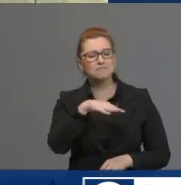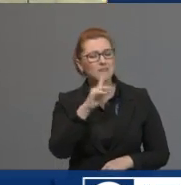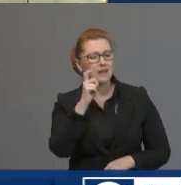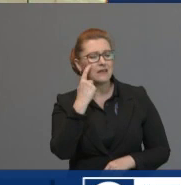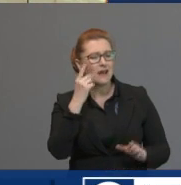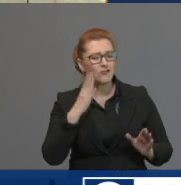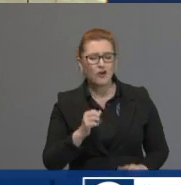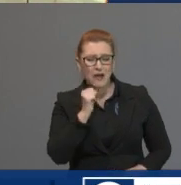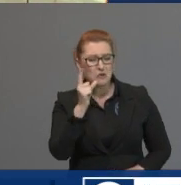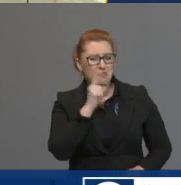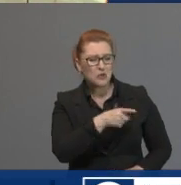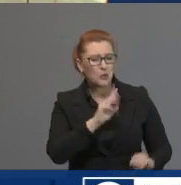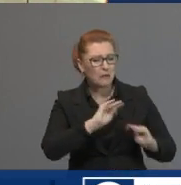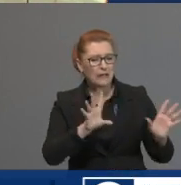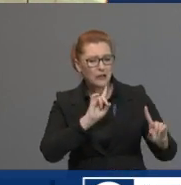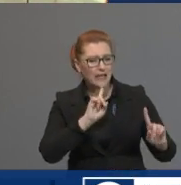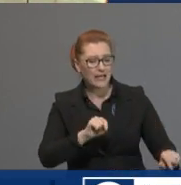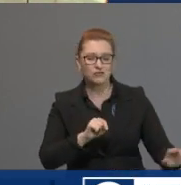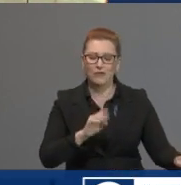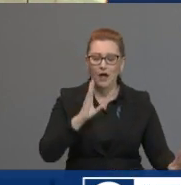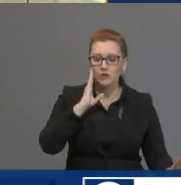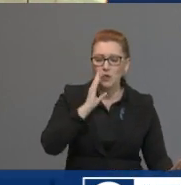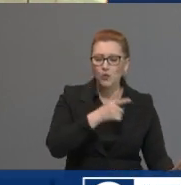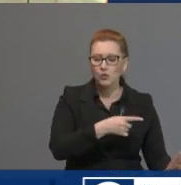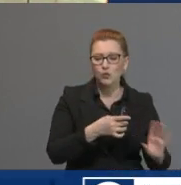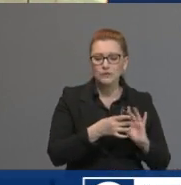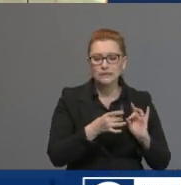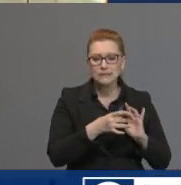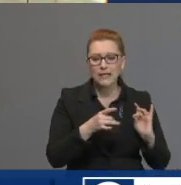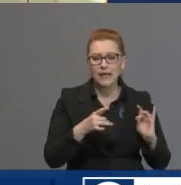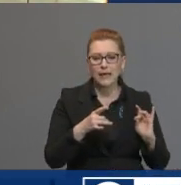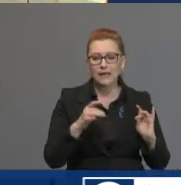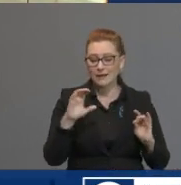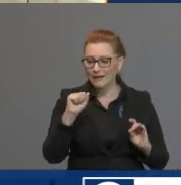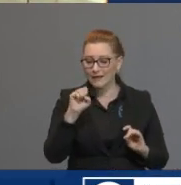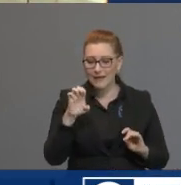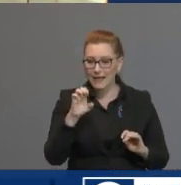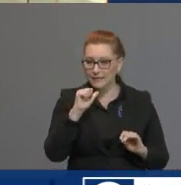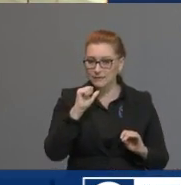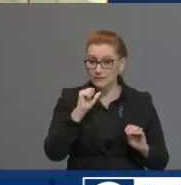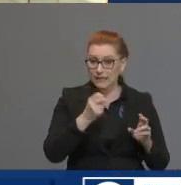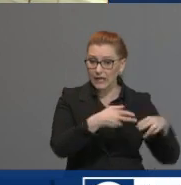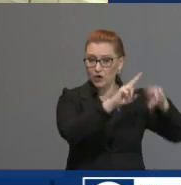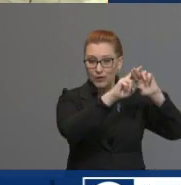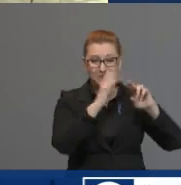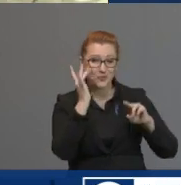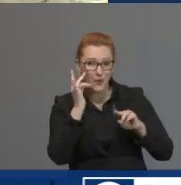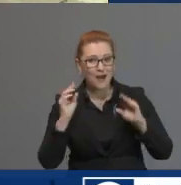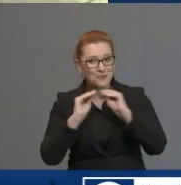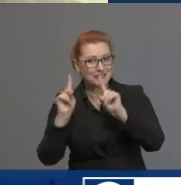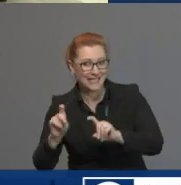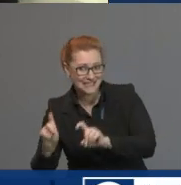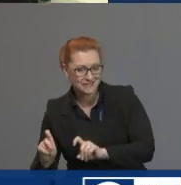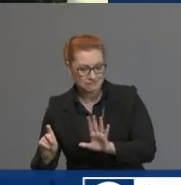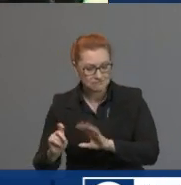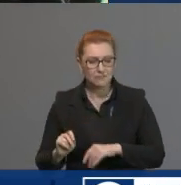think you've clearly answered the question on, I know you said that cases are increasing because testing is